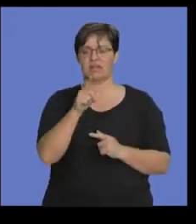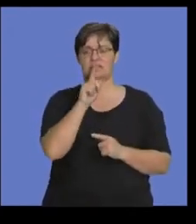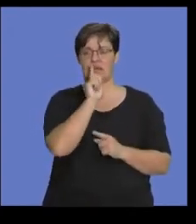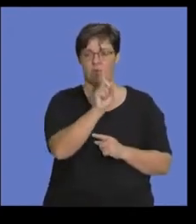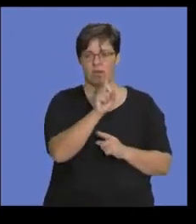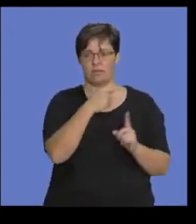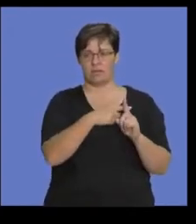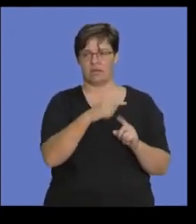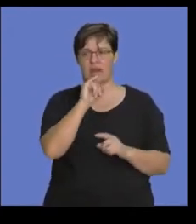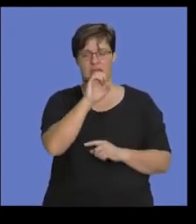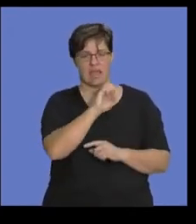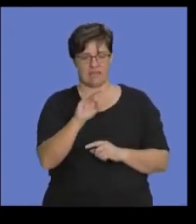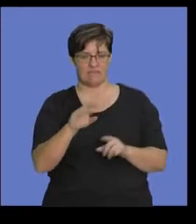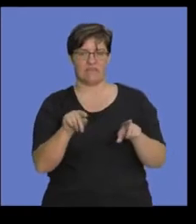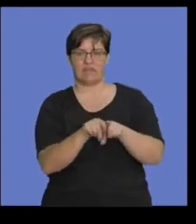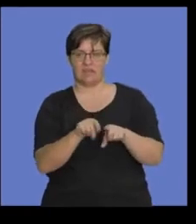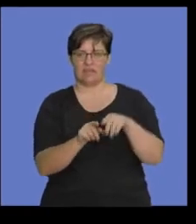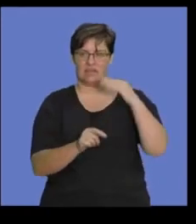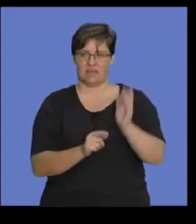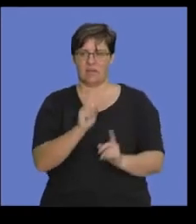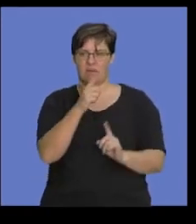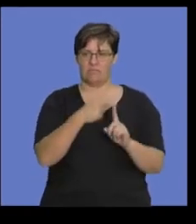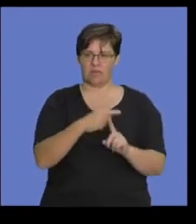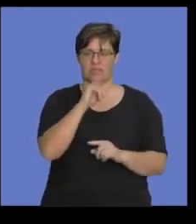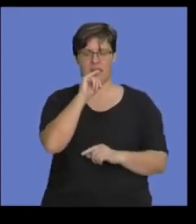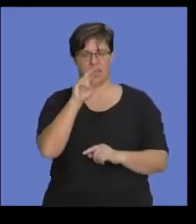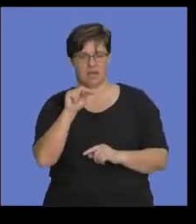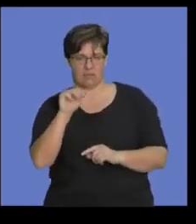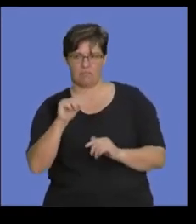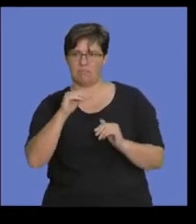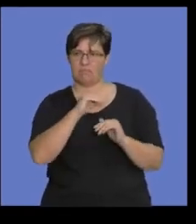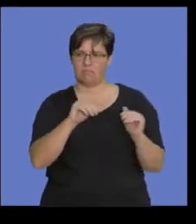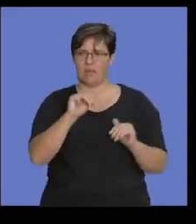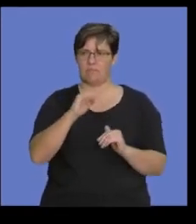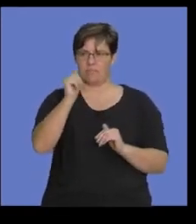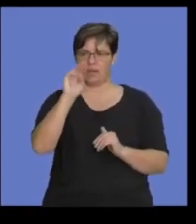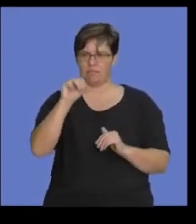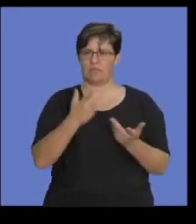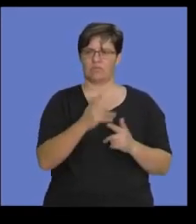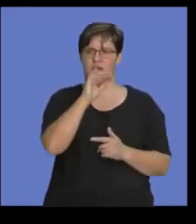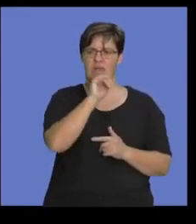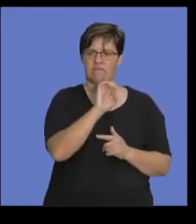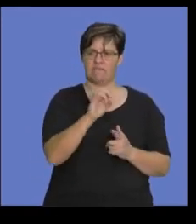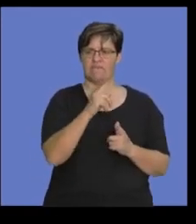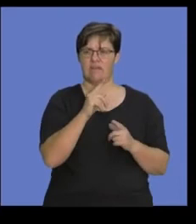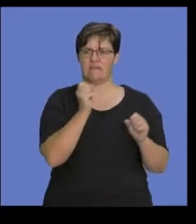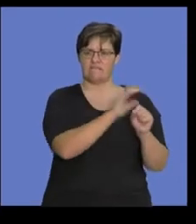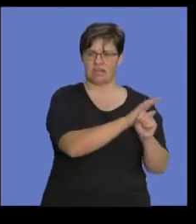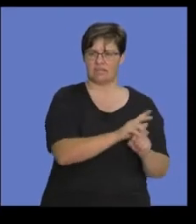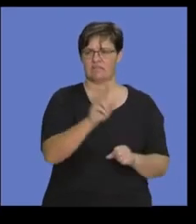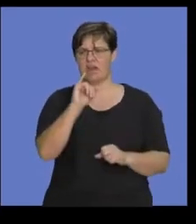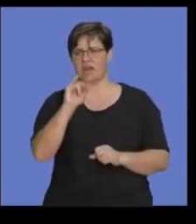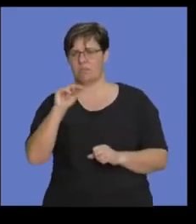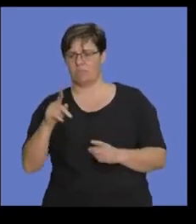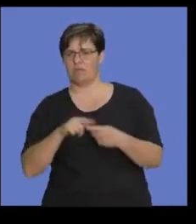our definition is I effective is the effective annual, and then I norm is the nominal, and then